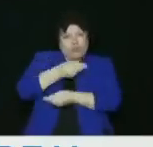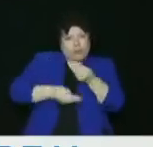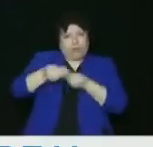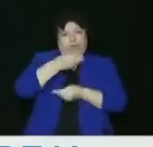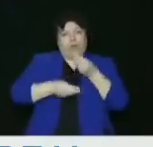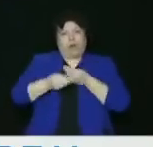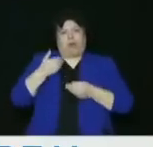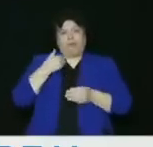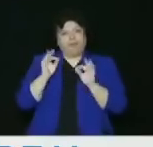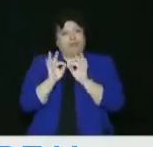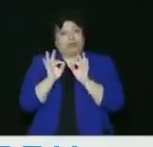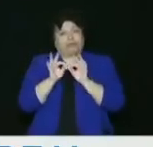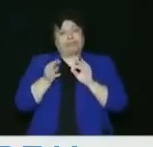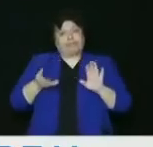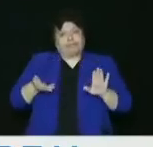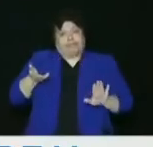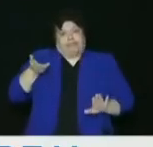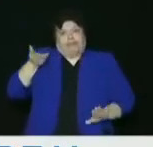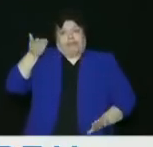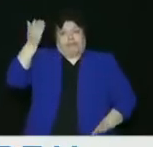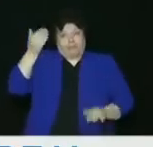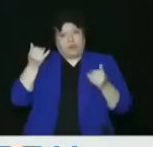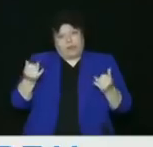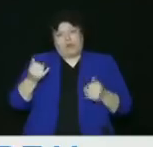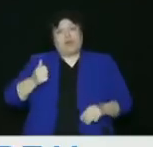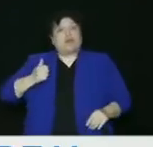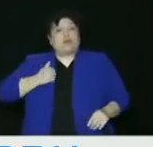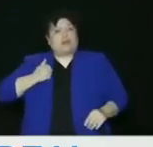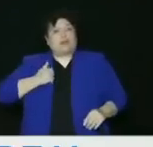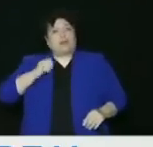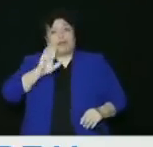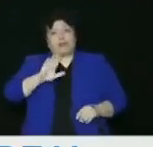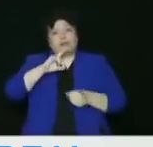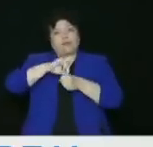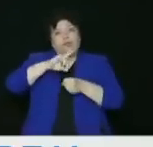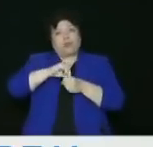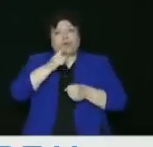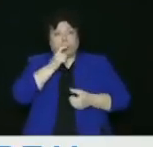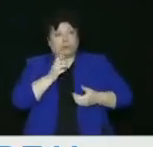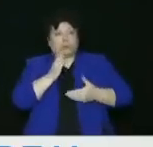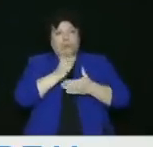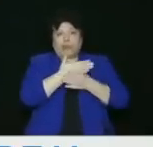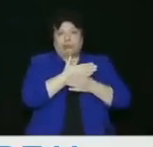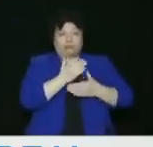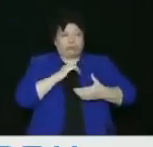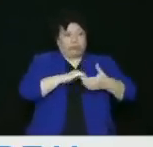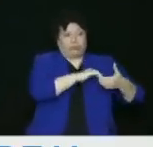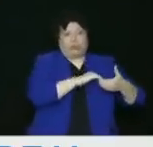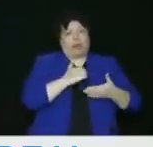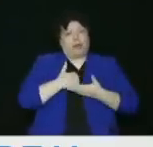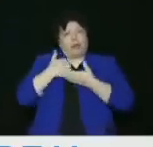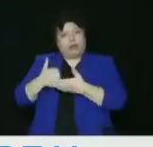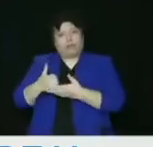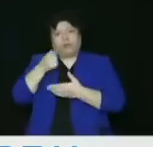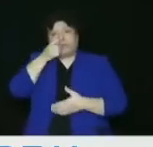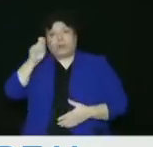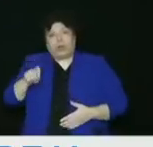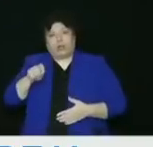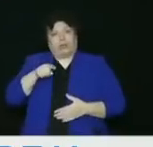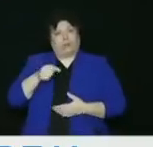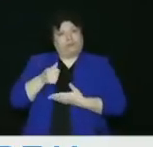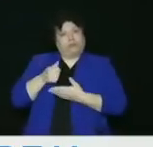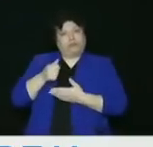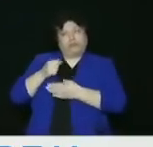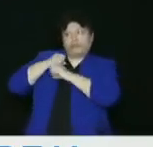on. Canada, alongside our democratic partners, is helping Ukraine defend itself against